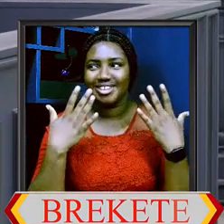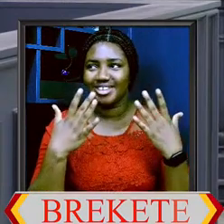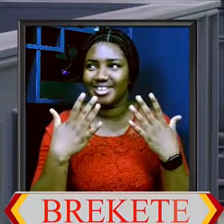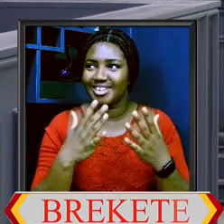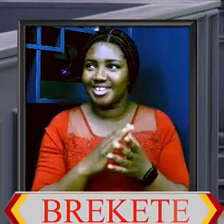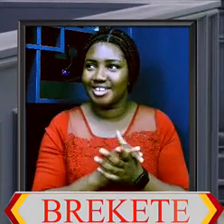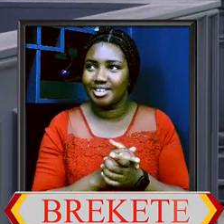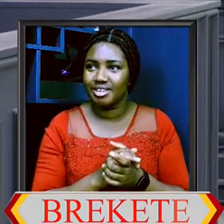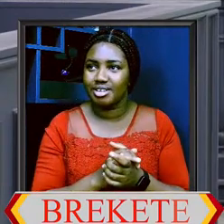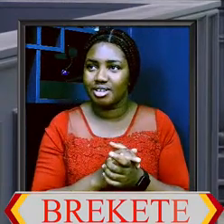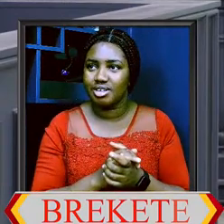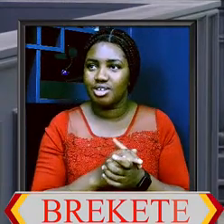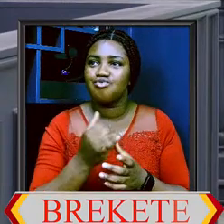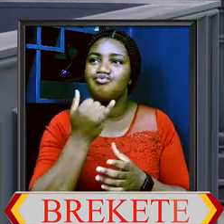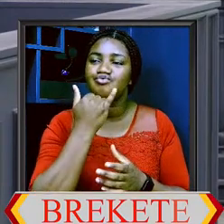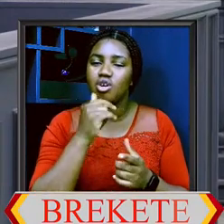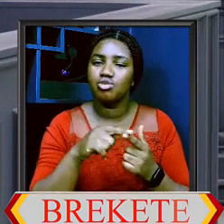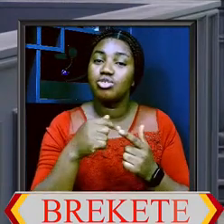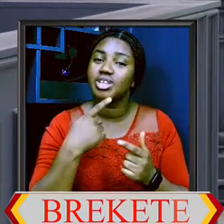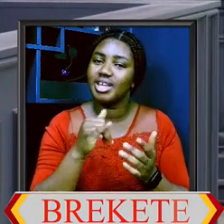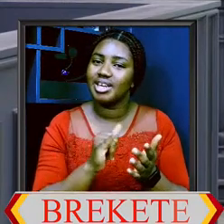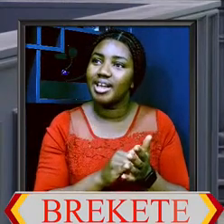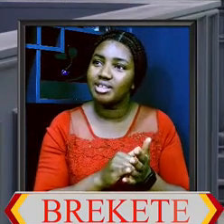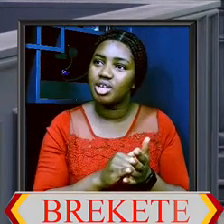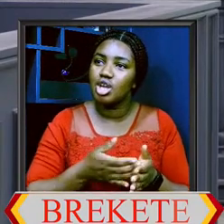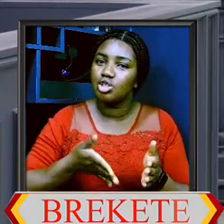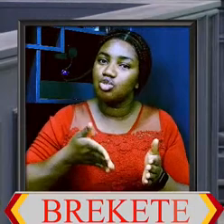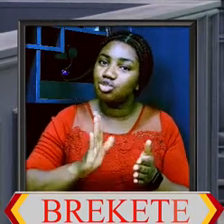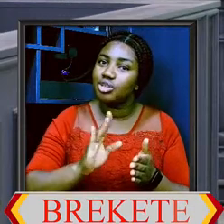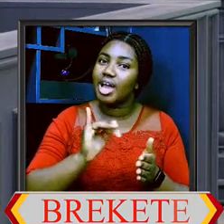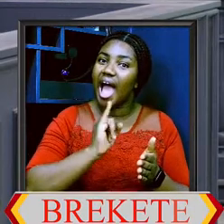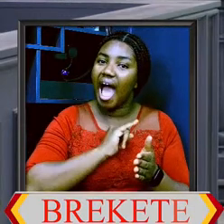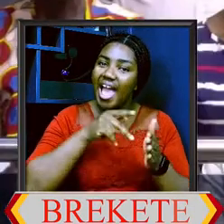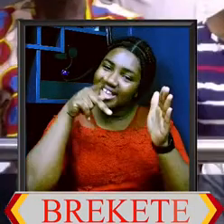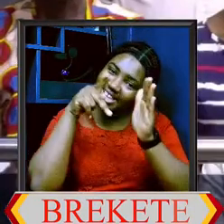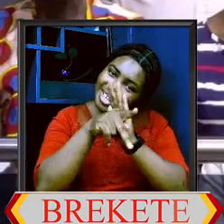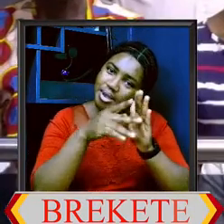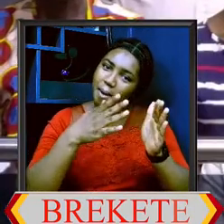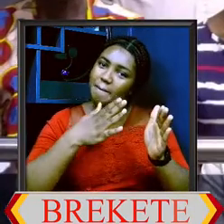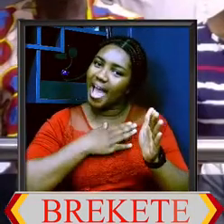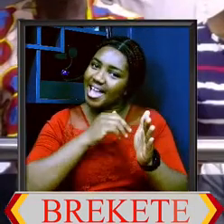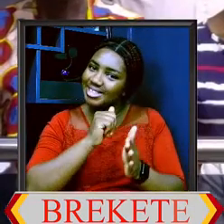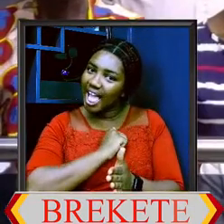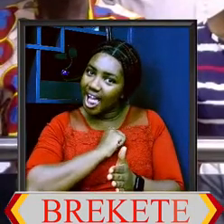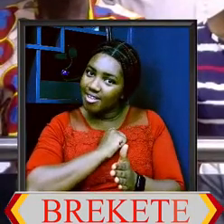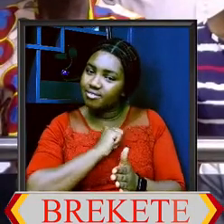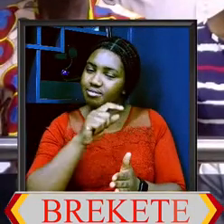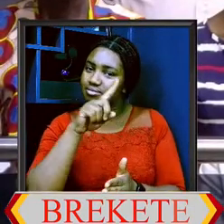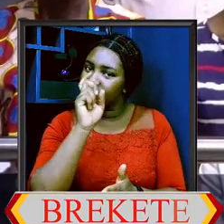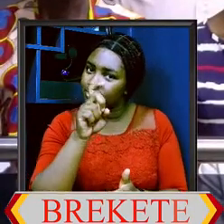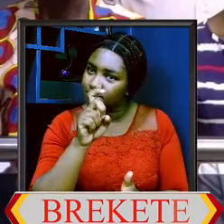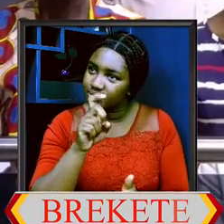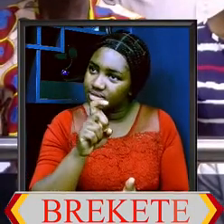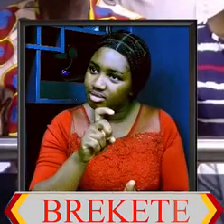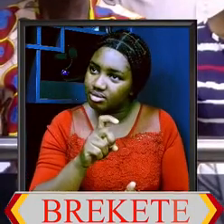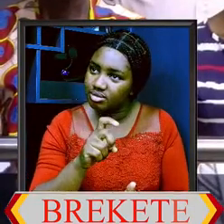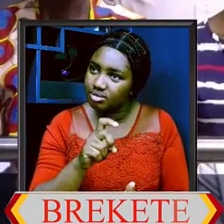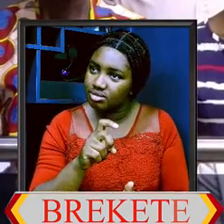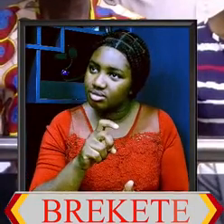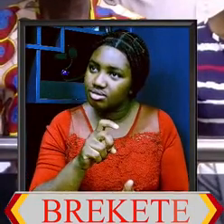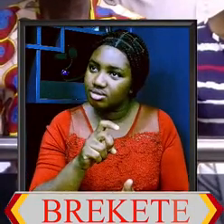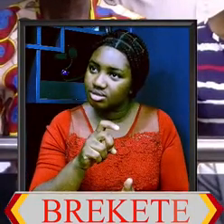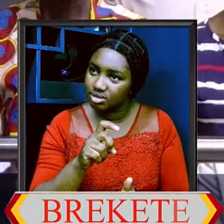funny to say that should I should I kill myself you want to